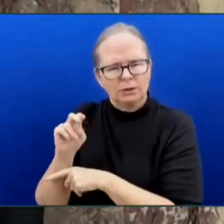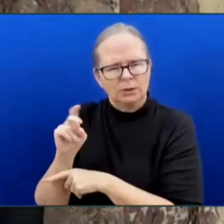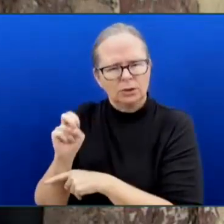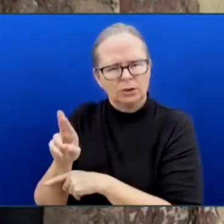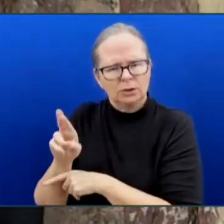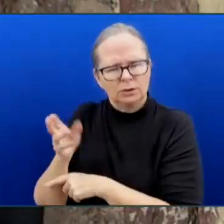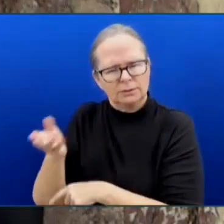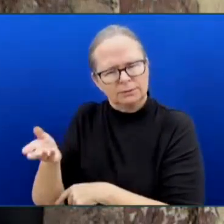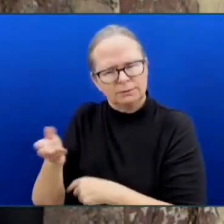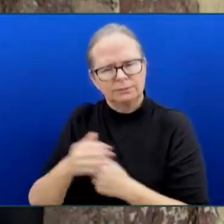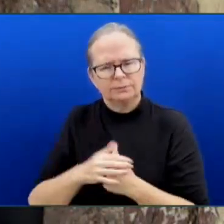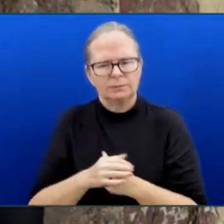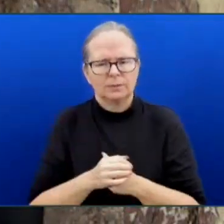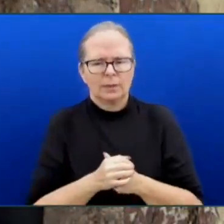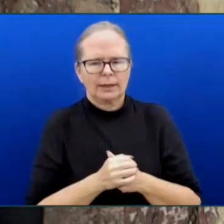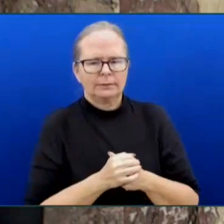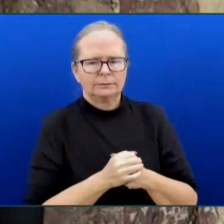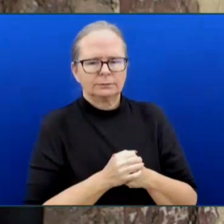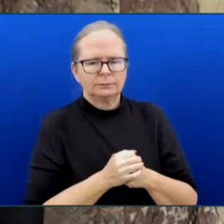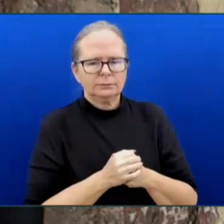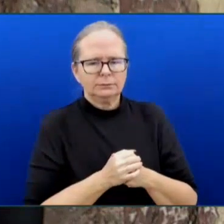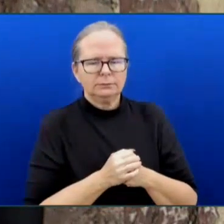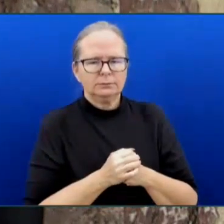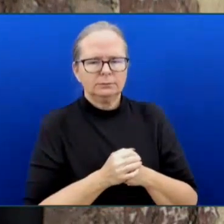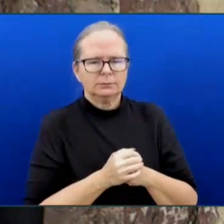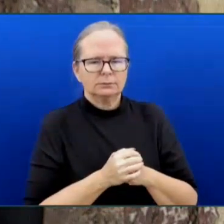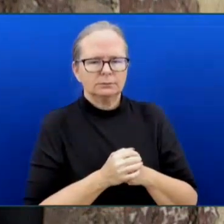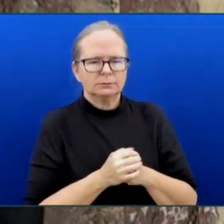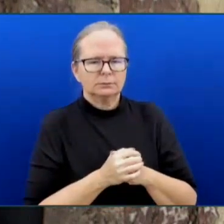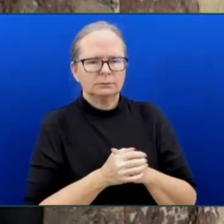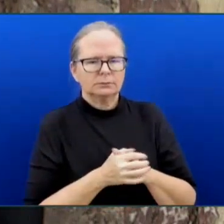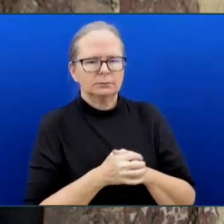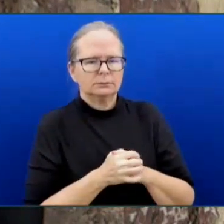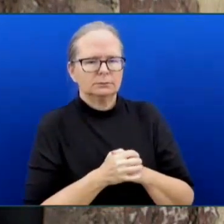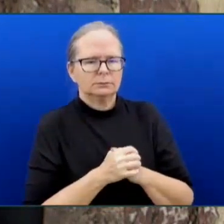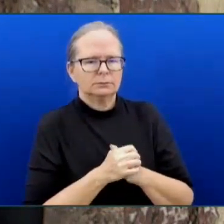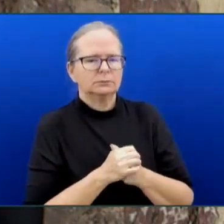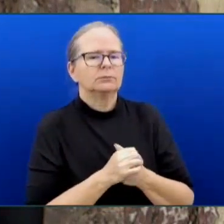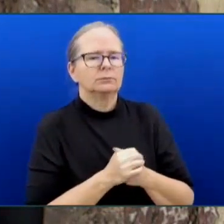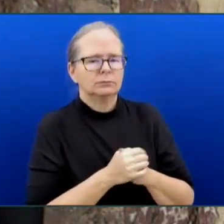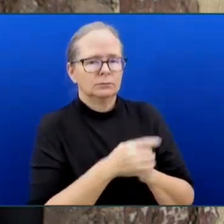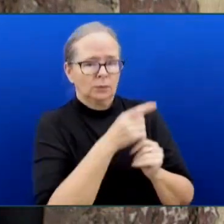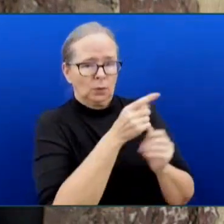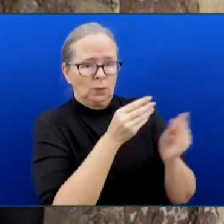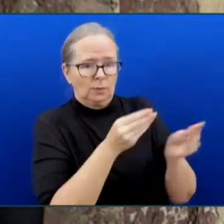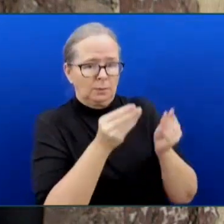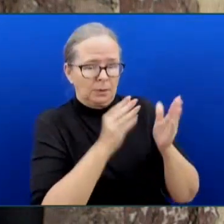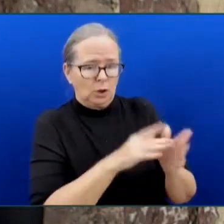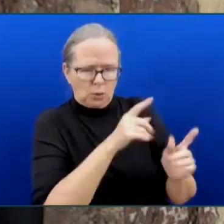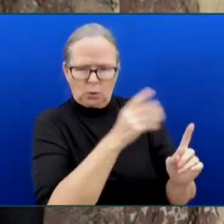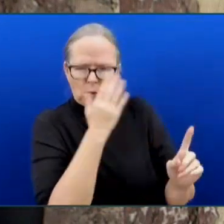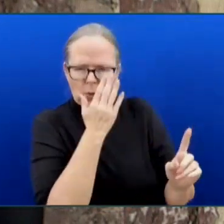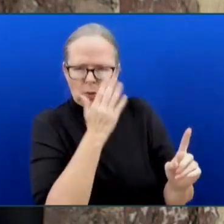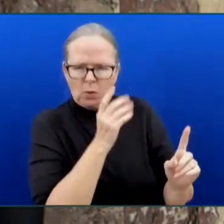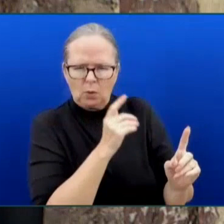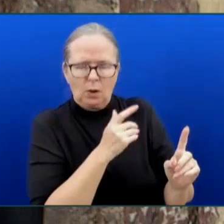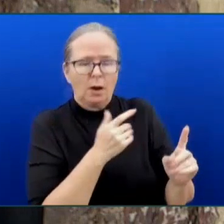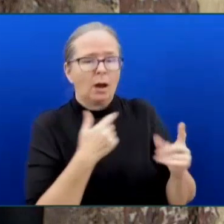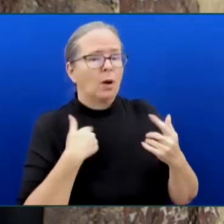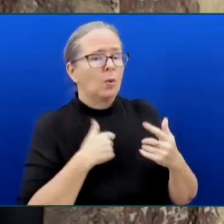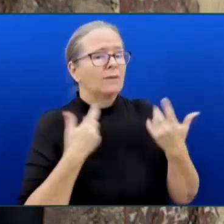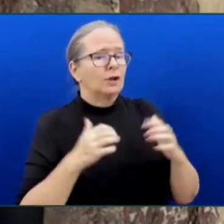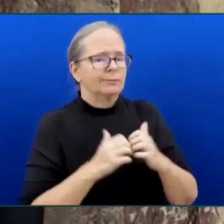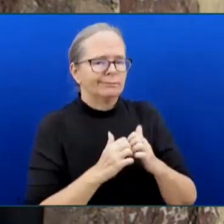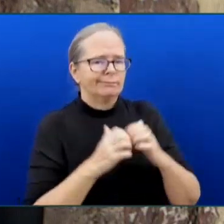government, as you know, and as the member will know, instituted its 10-year cancer plan earlier this year. There